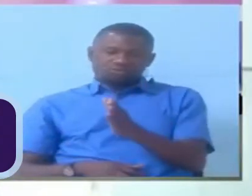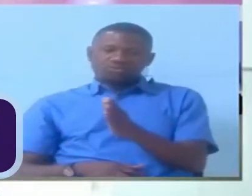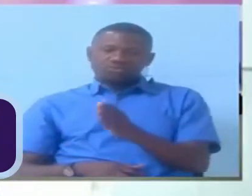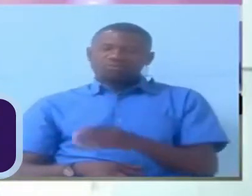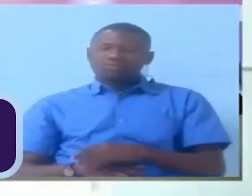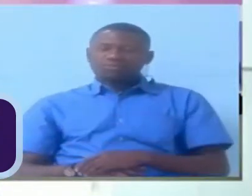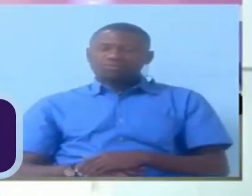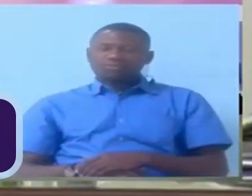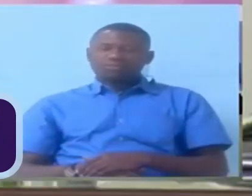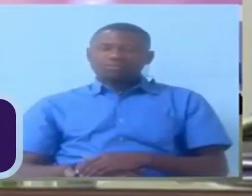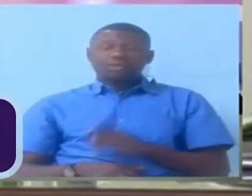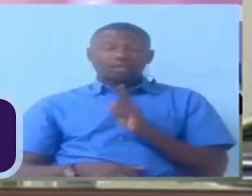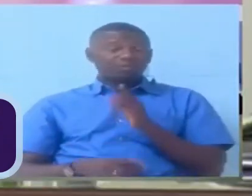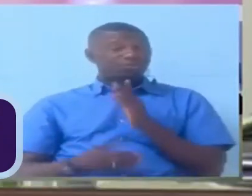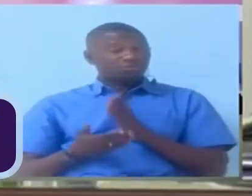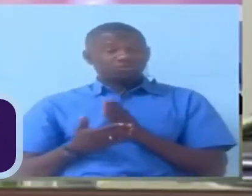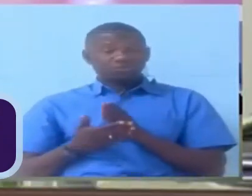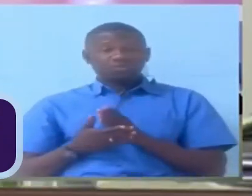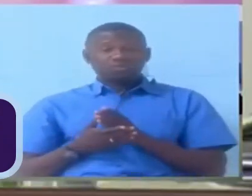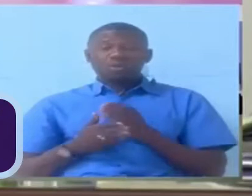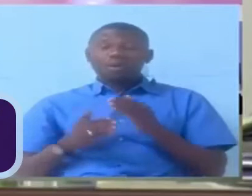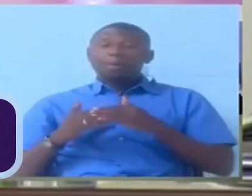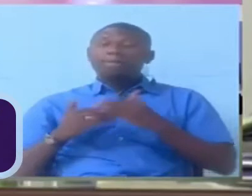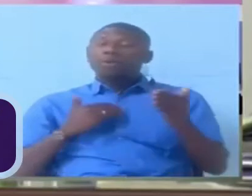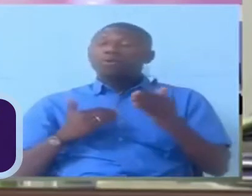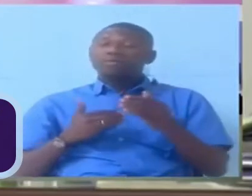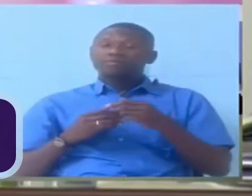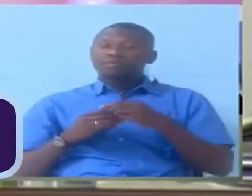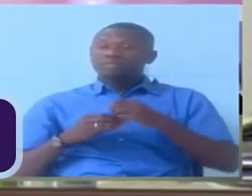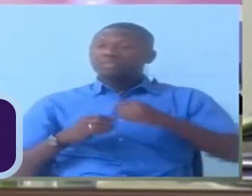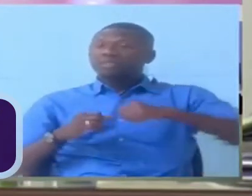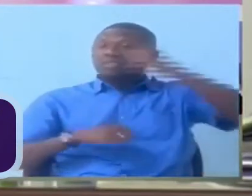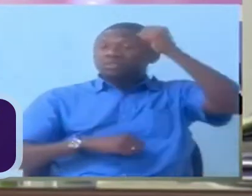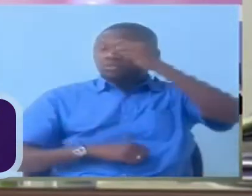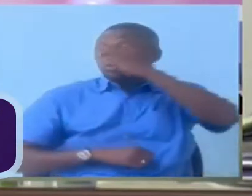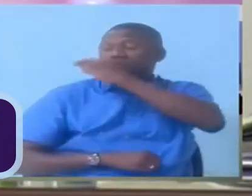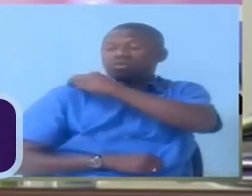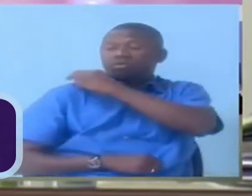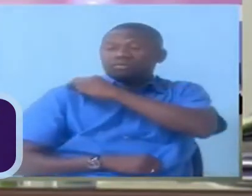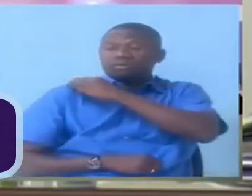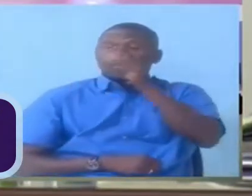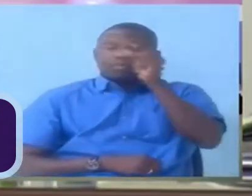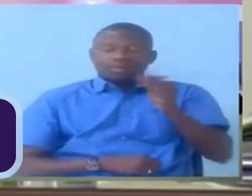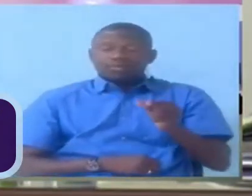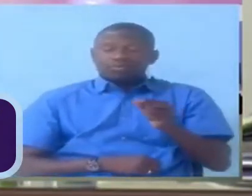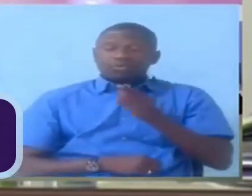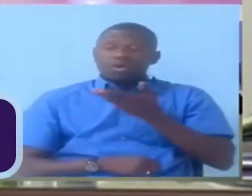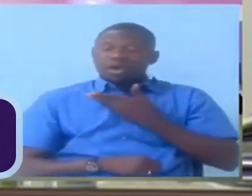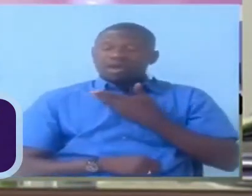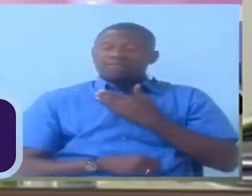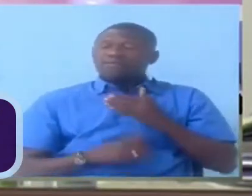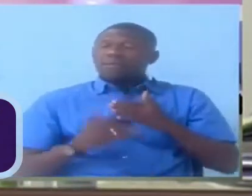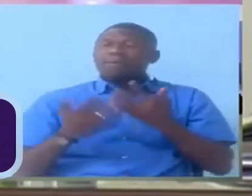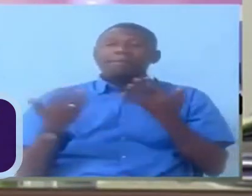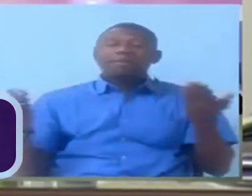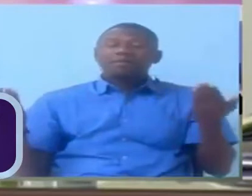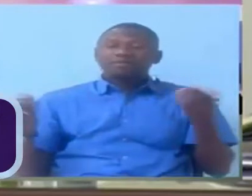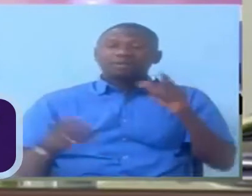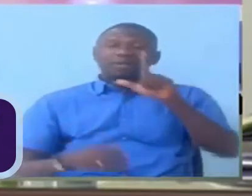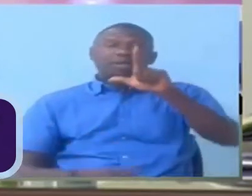requirements. That is true in some cases. And even for quartermaster promotion, there should